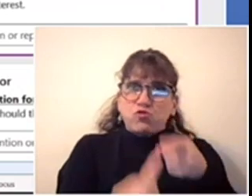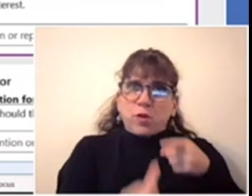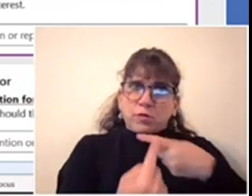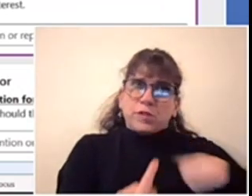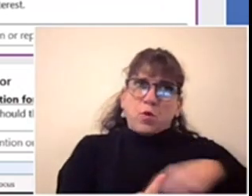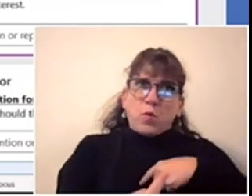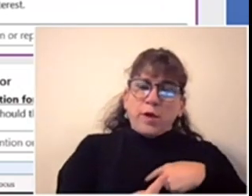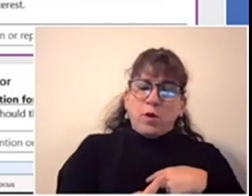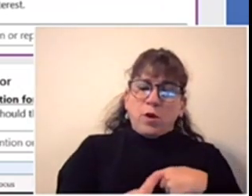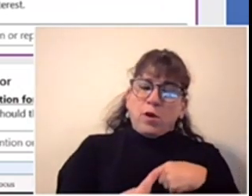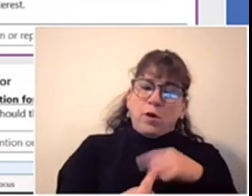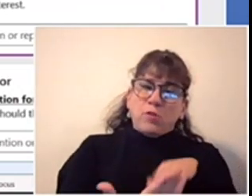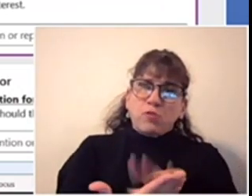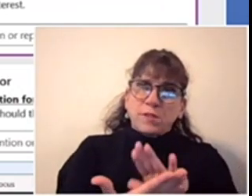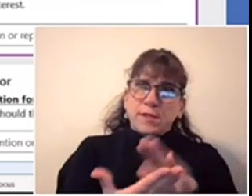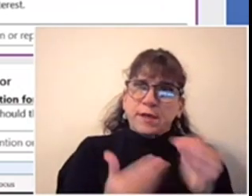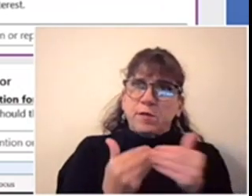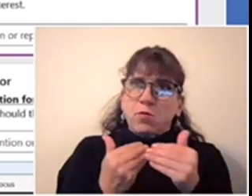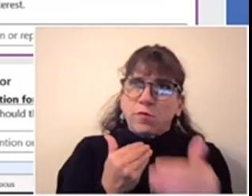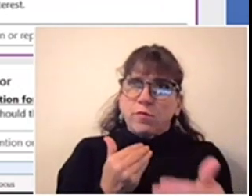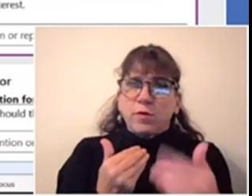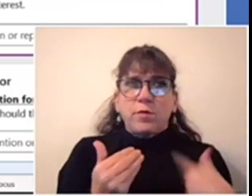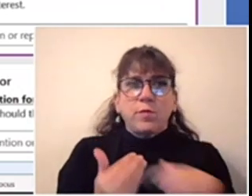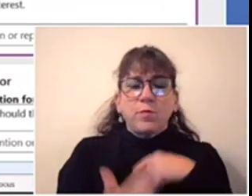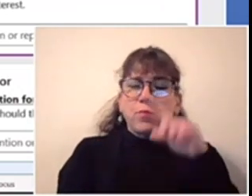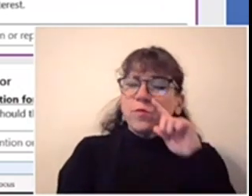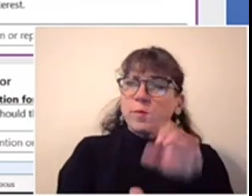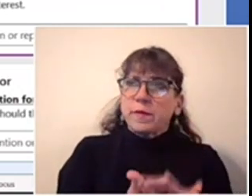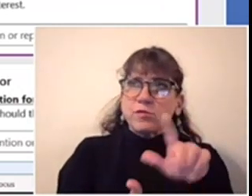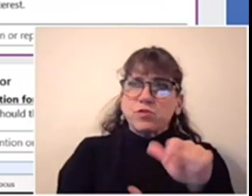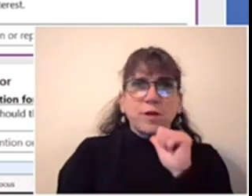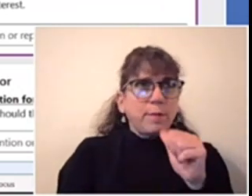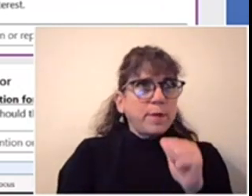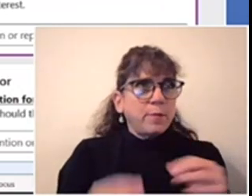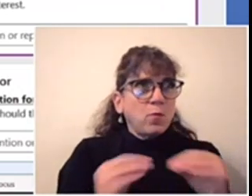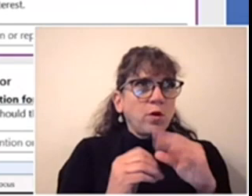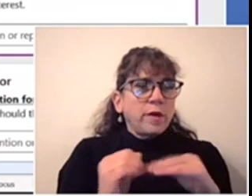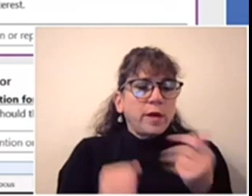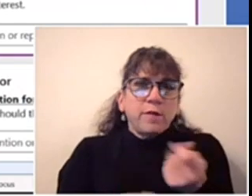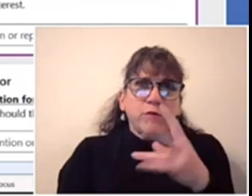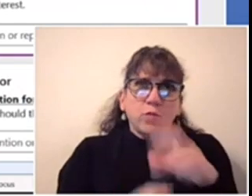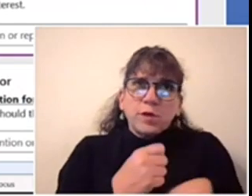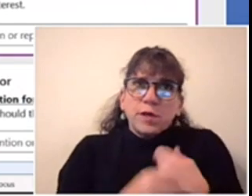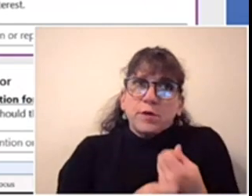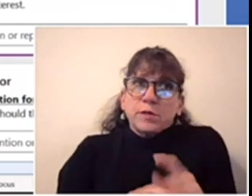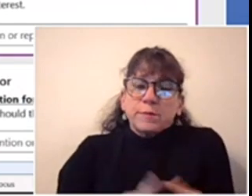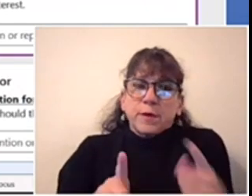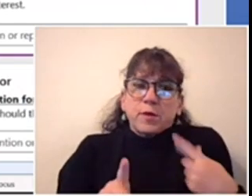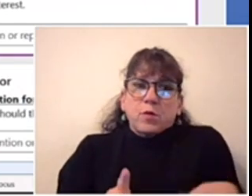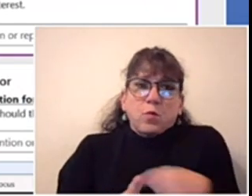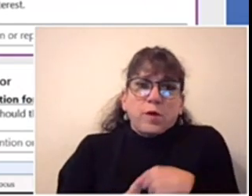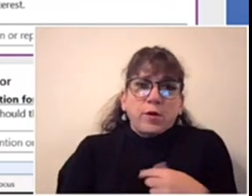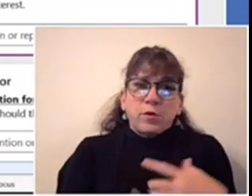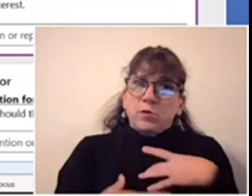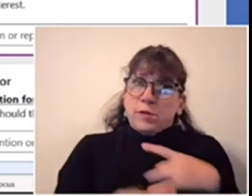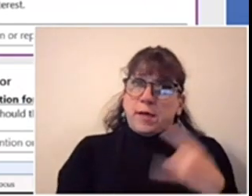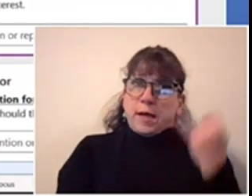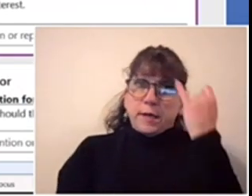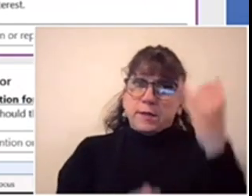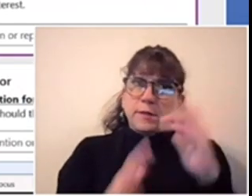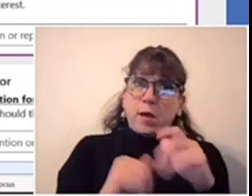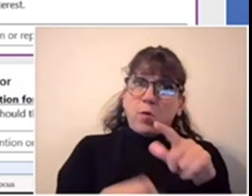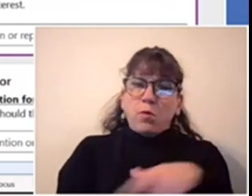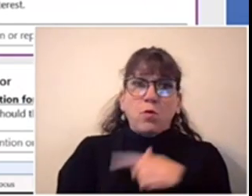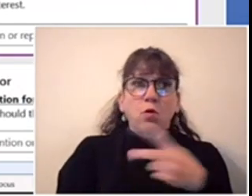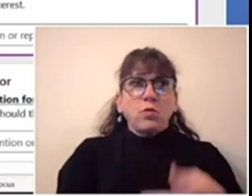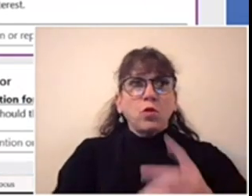going forward. We believe this should be no more than a couple of years. However, we are interested in ideas about how long loans